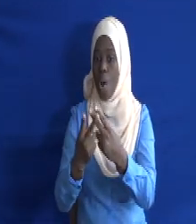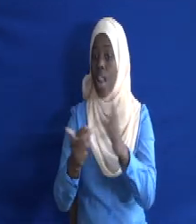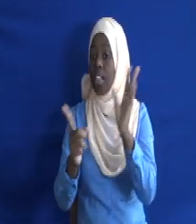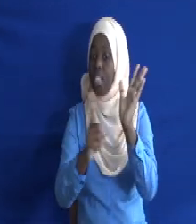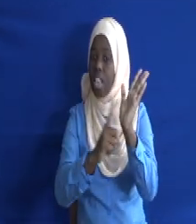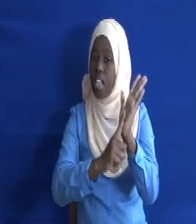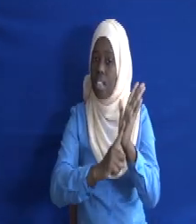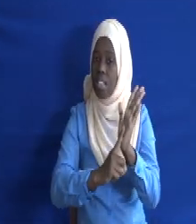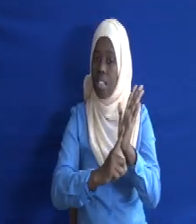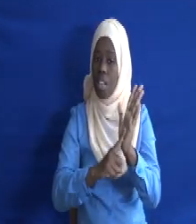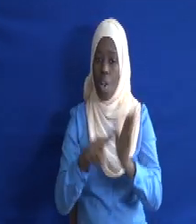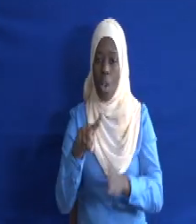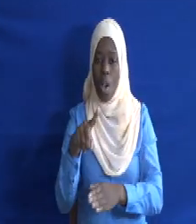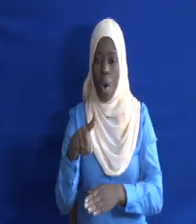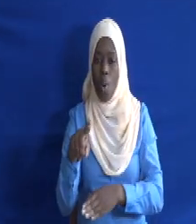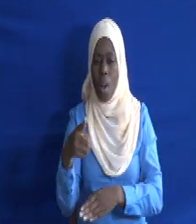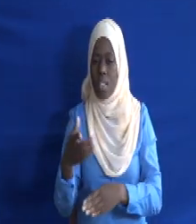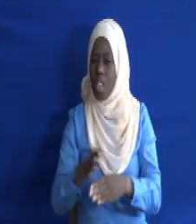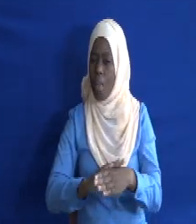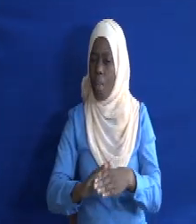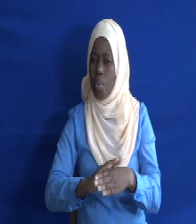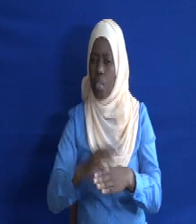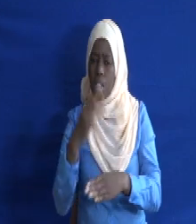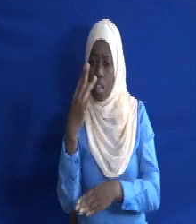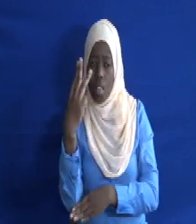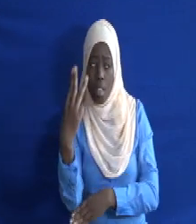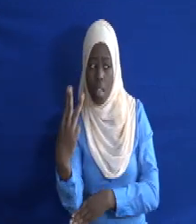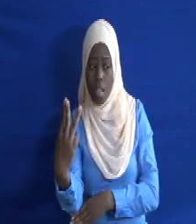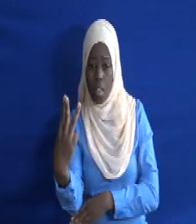3 times 3? 9. Very good.